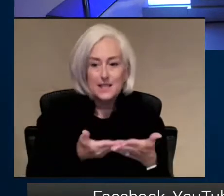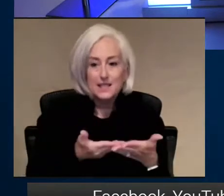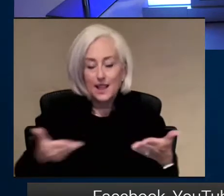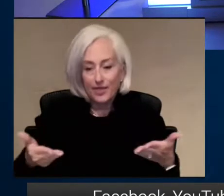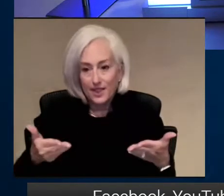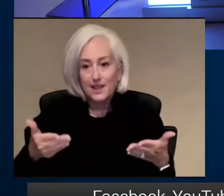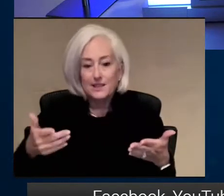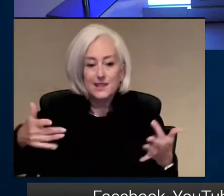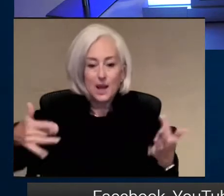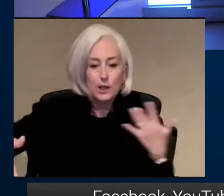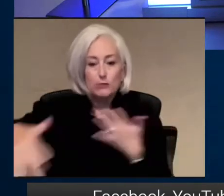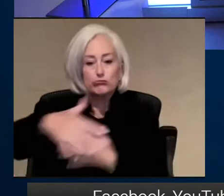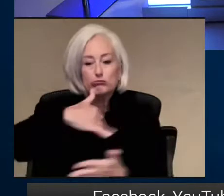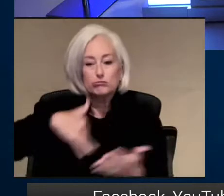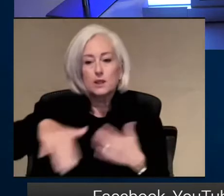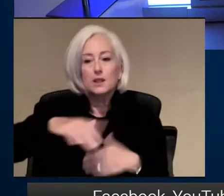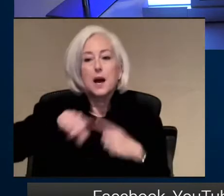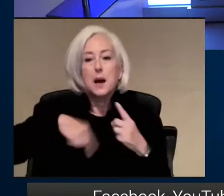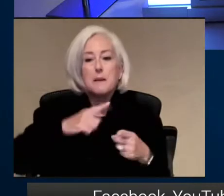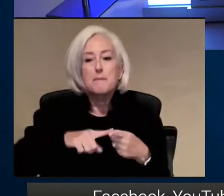about ADHD